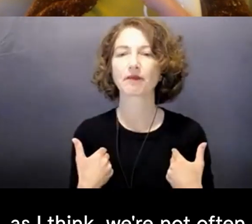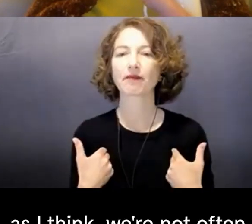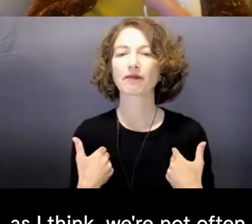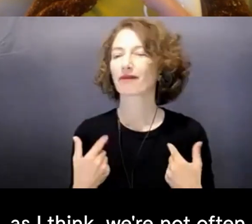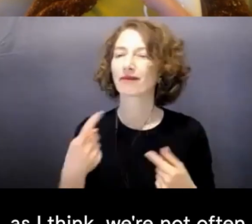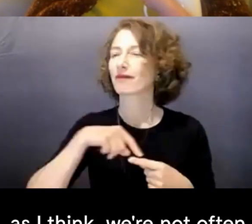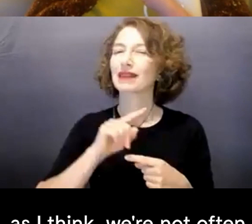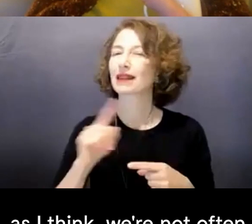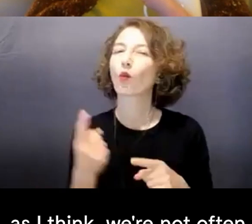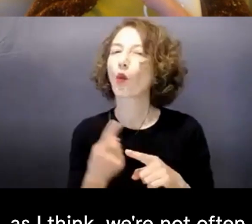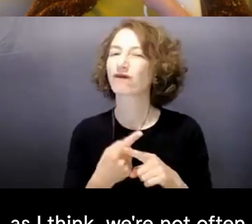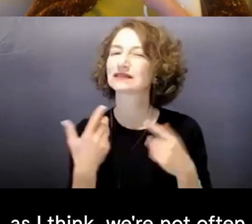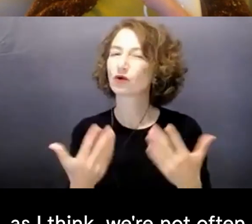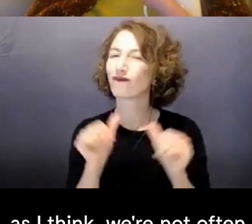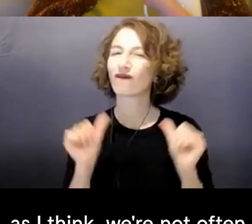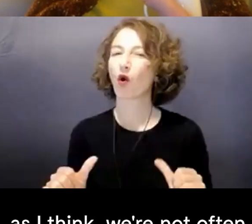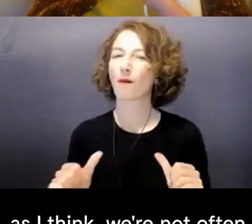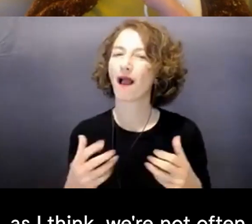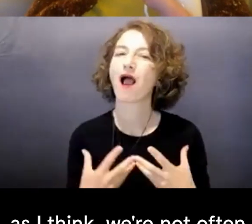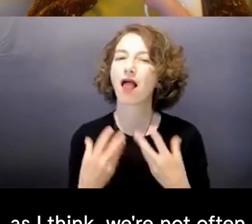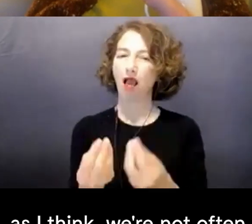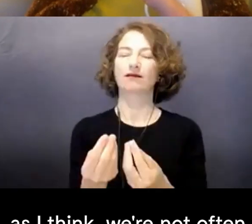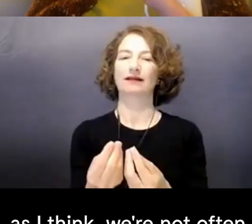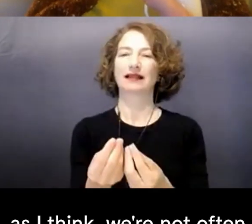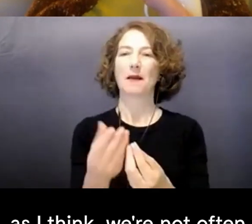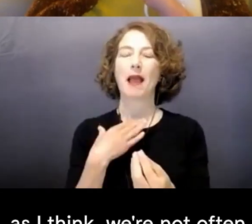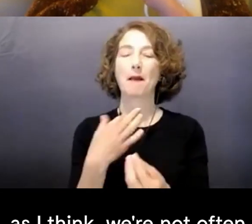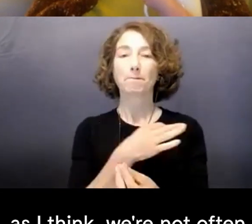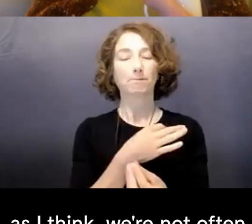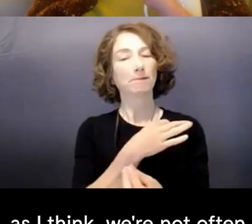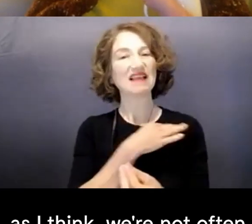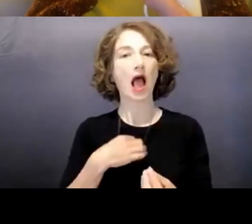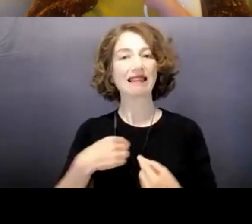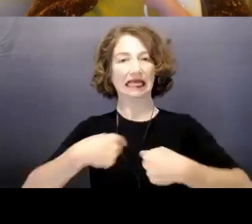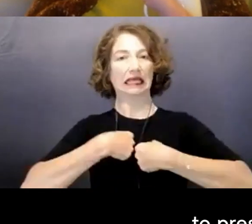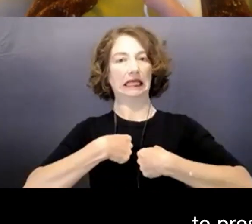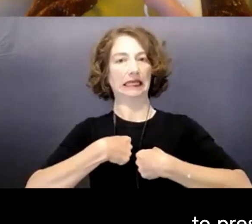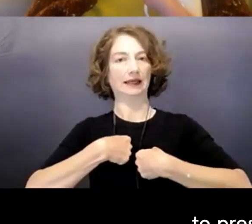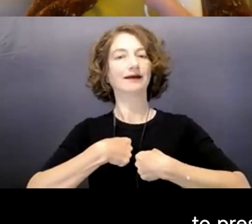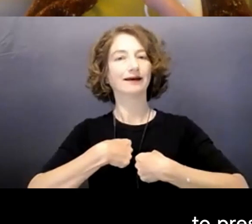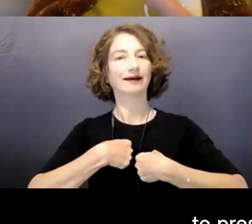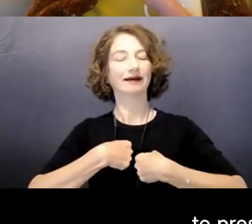often invited to bring our private selves into public space,